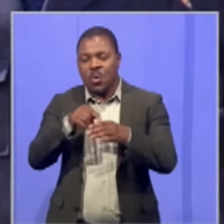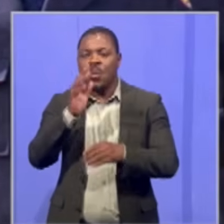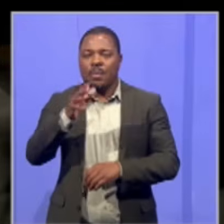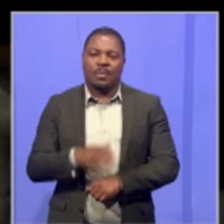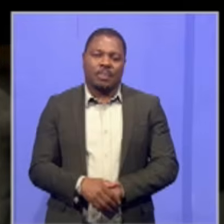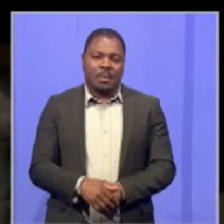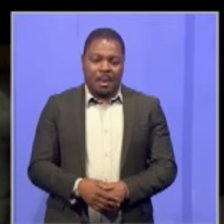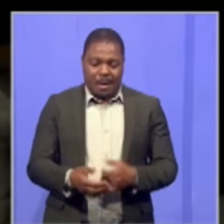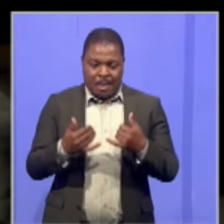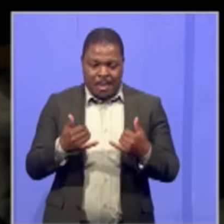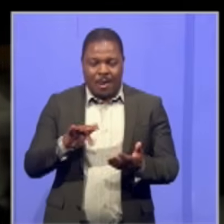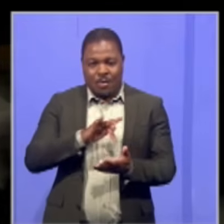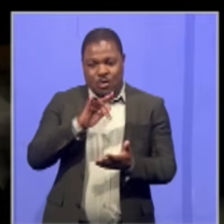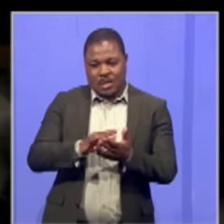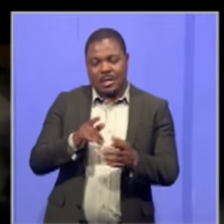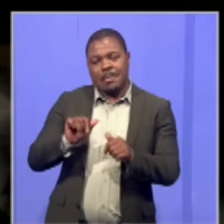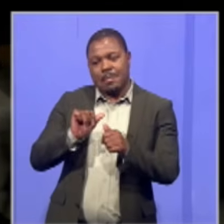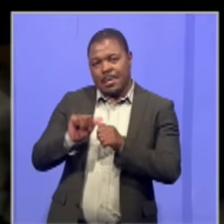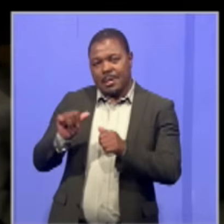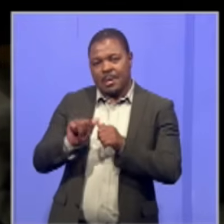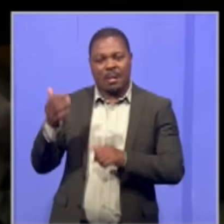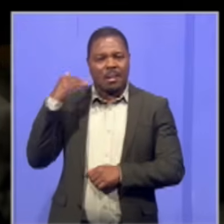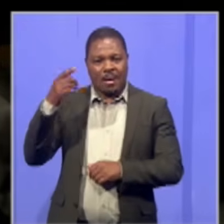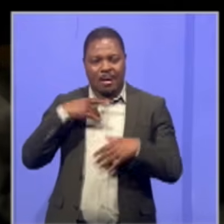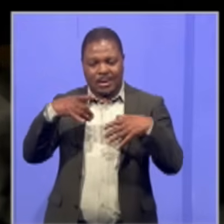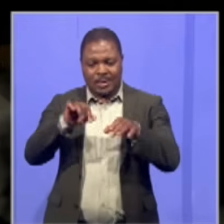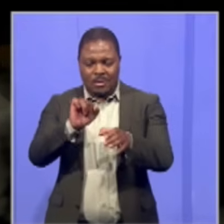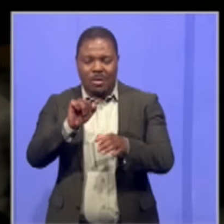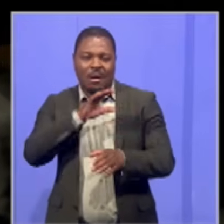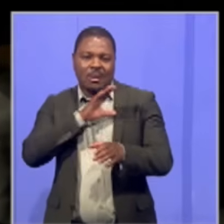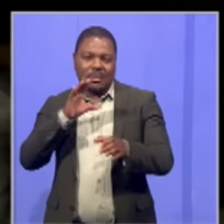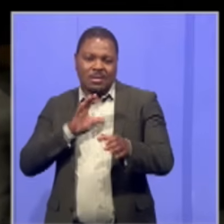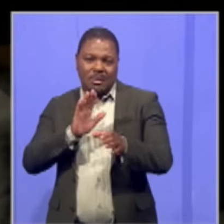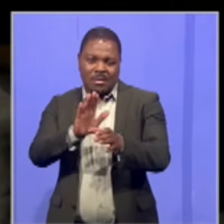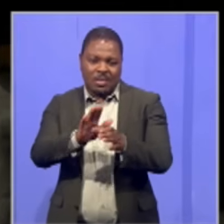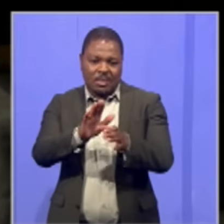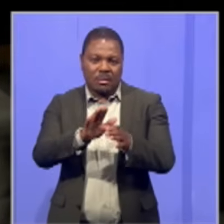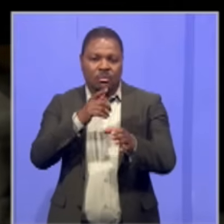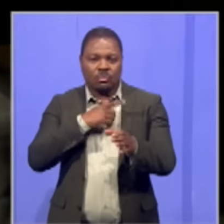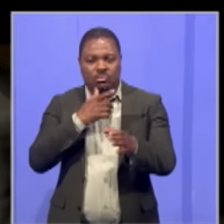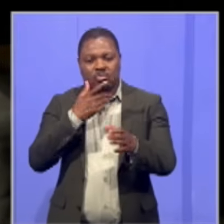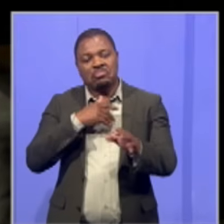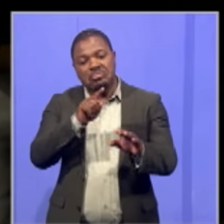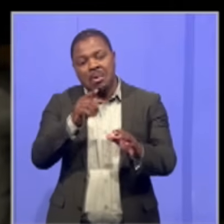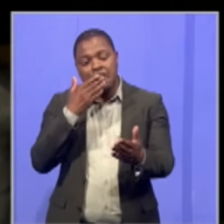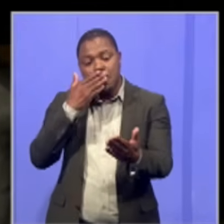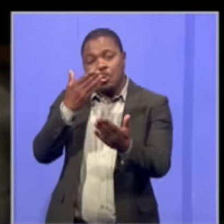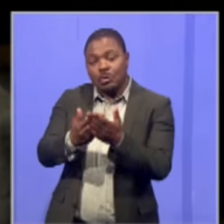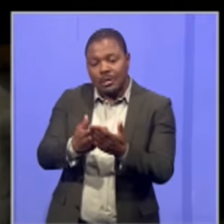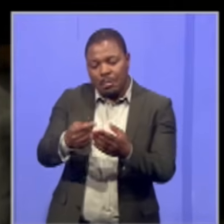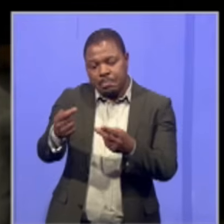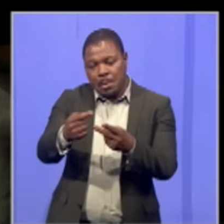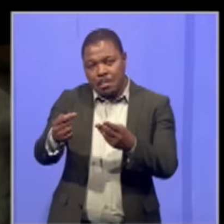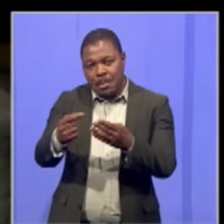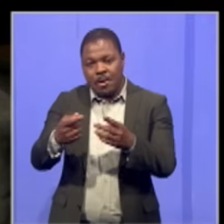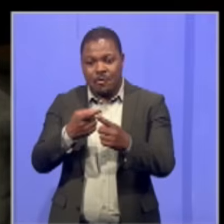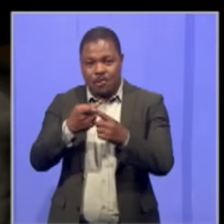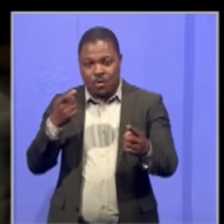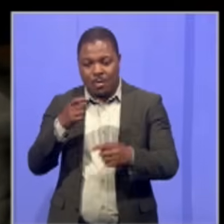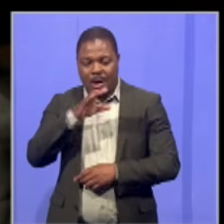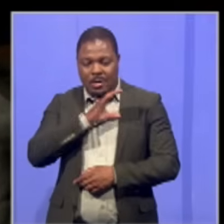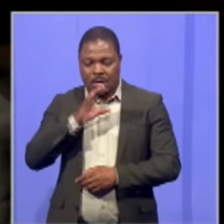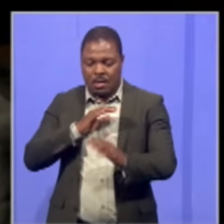in a better position than I was as chairperson of the council to take the recommendations of